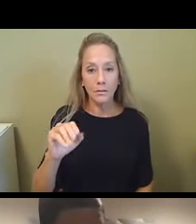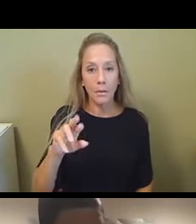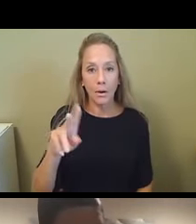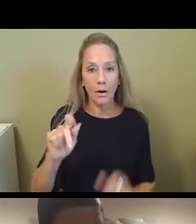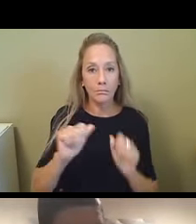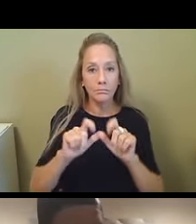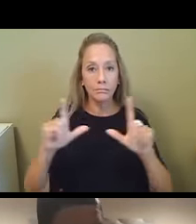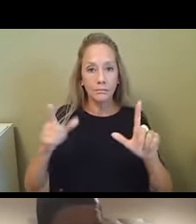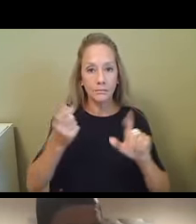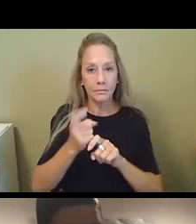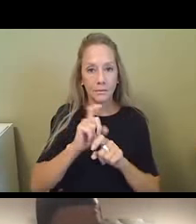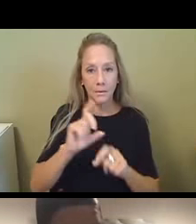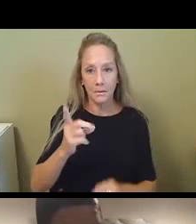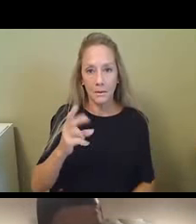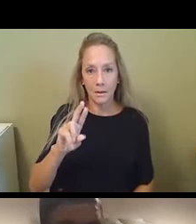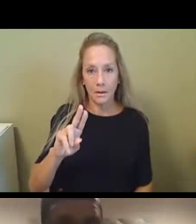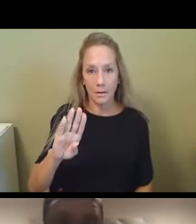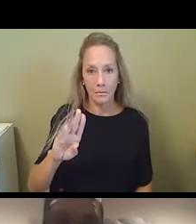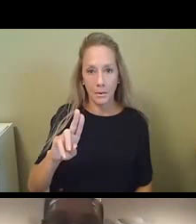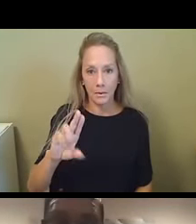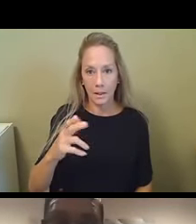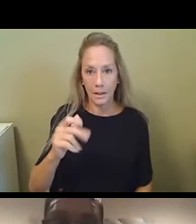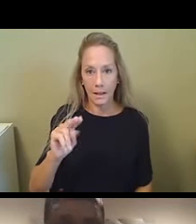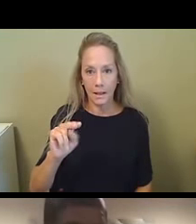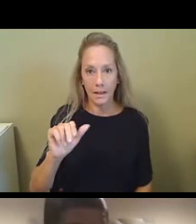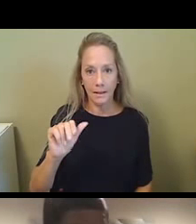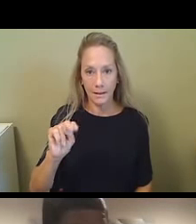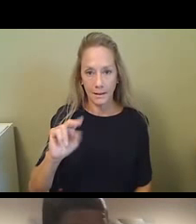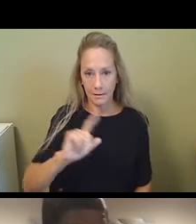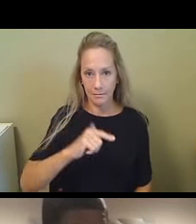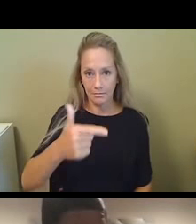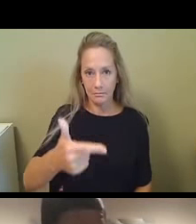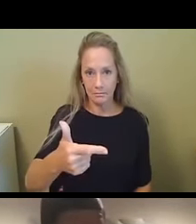Dr. Buchanan, you have the floor.